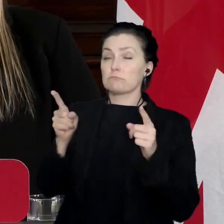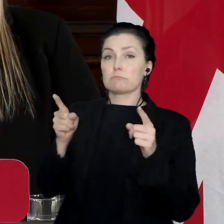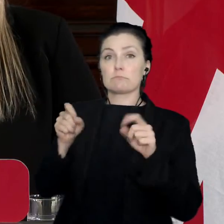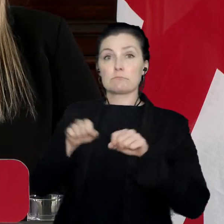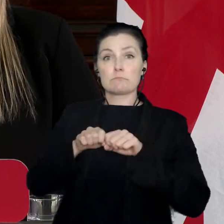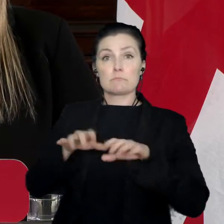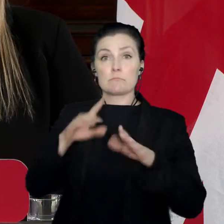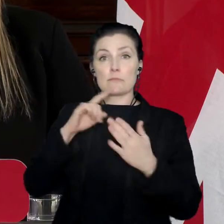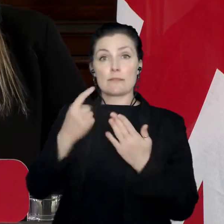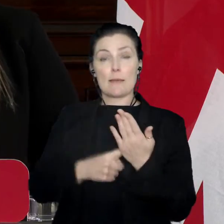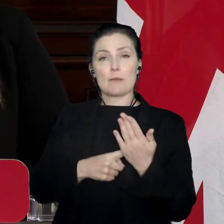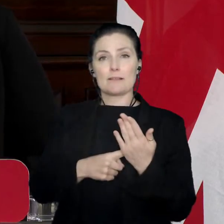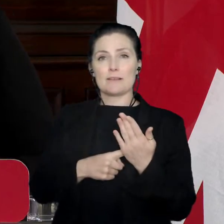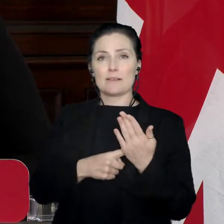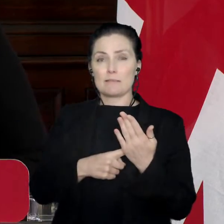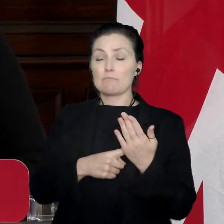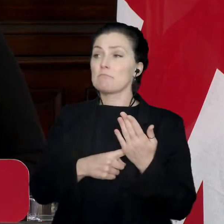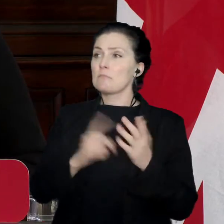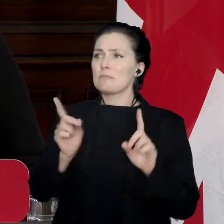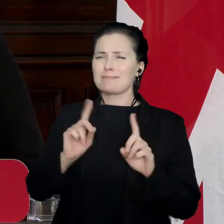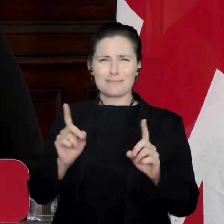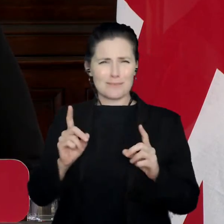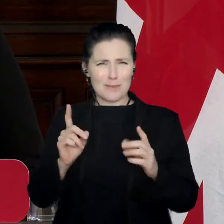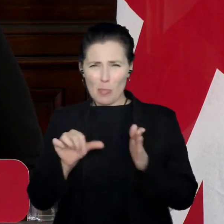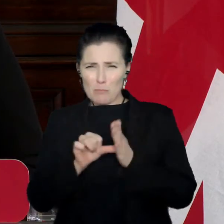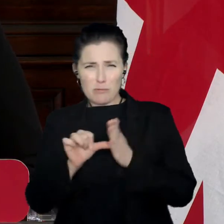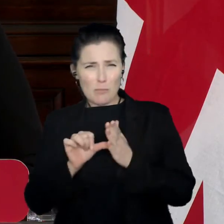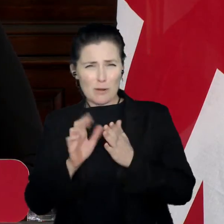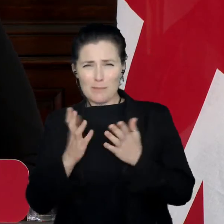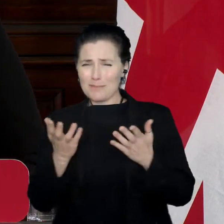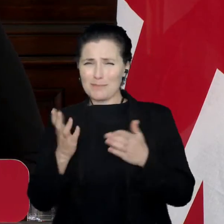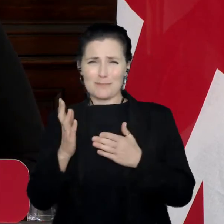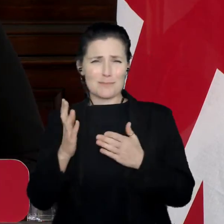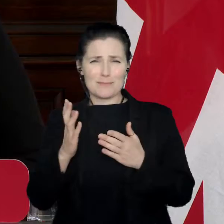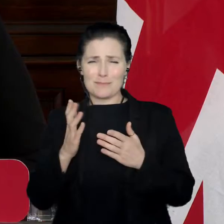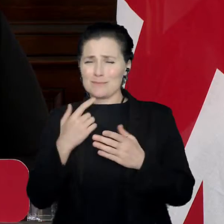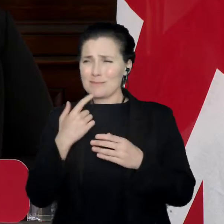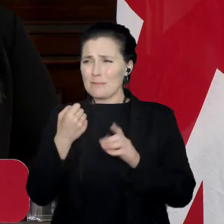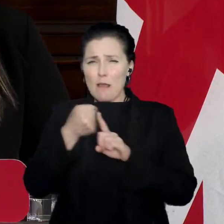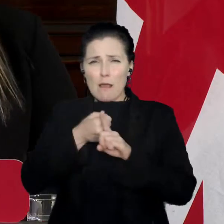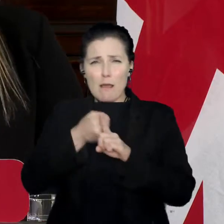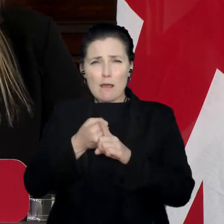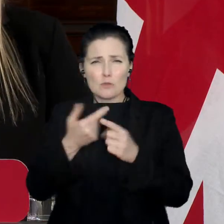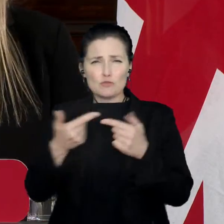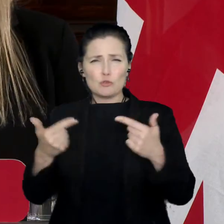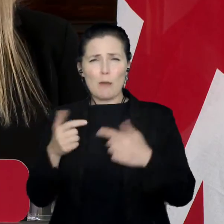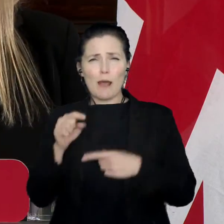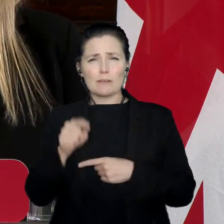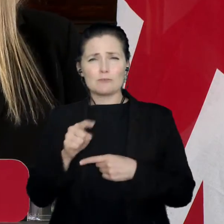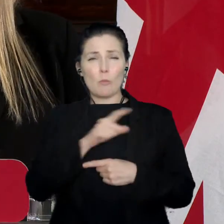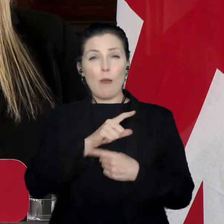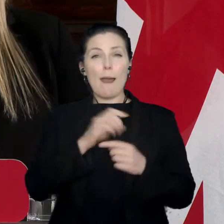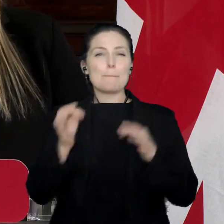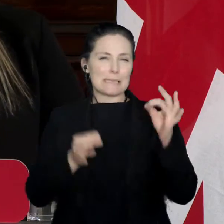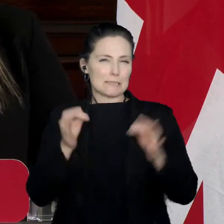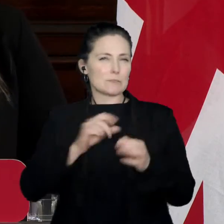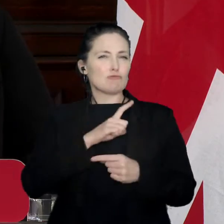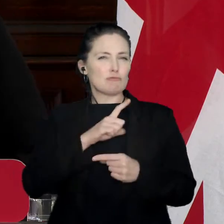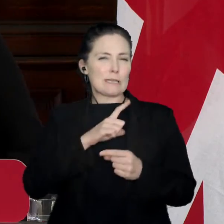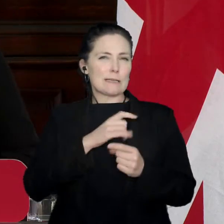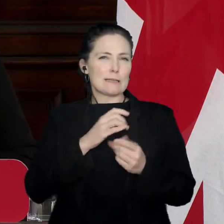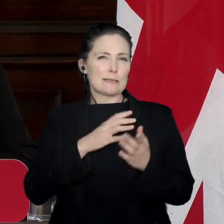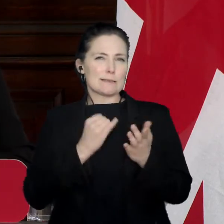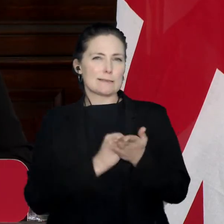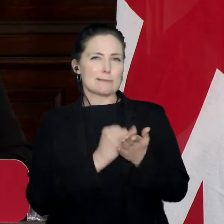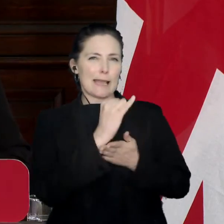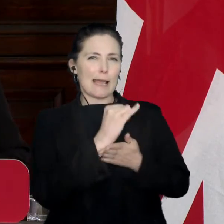dramatically overstated for political reasons. Keir Starmer's response, removing the whip from